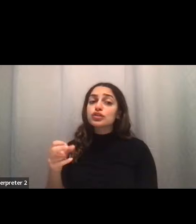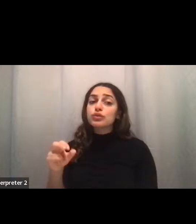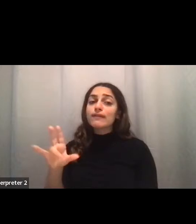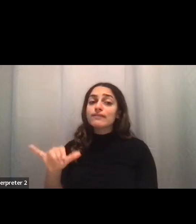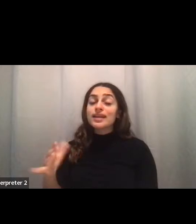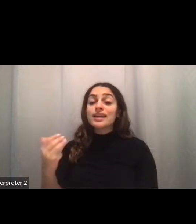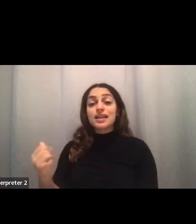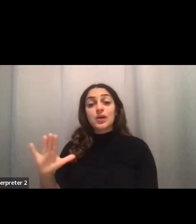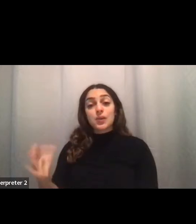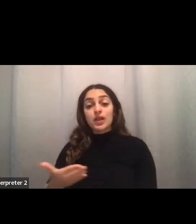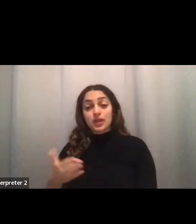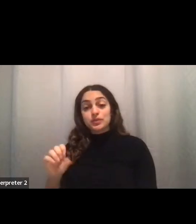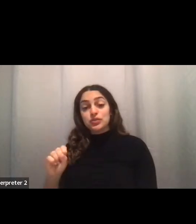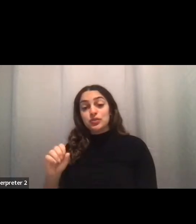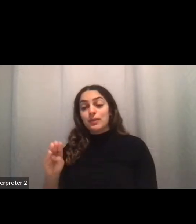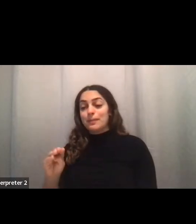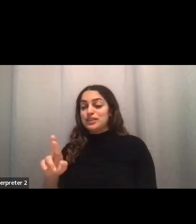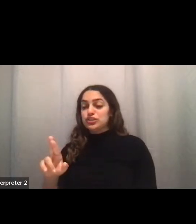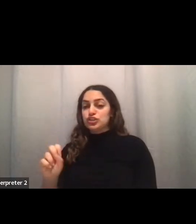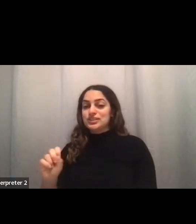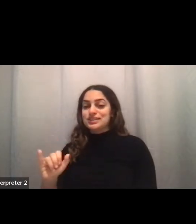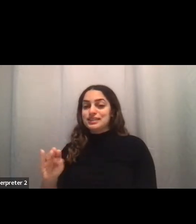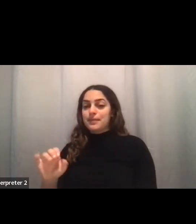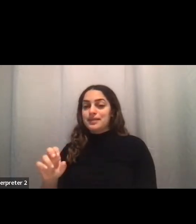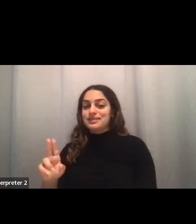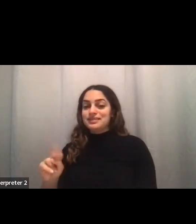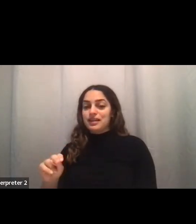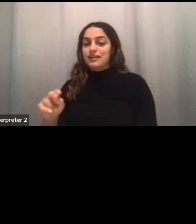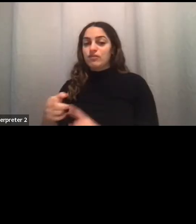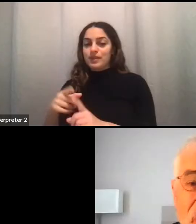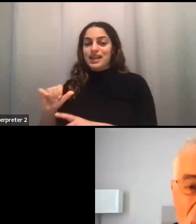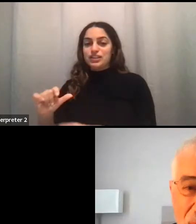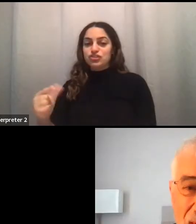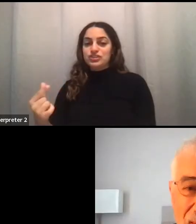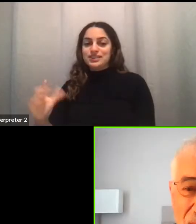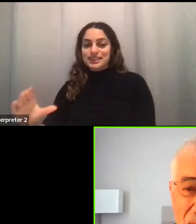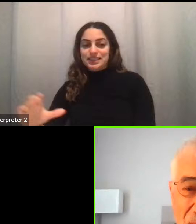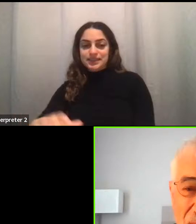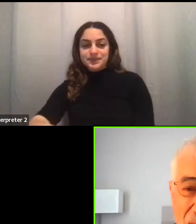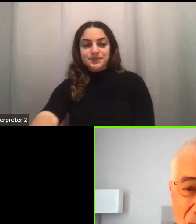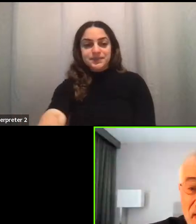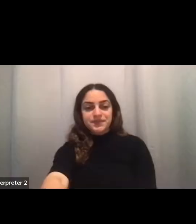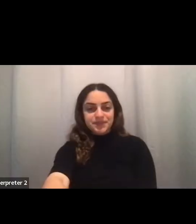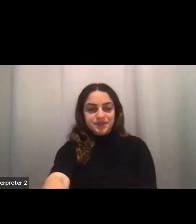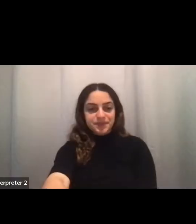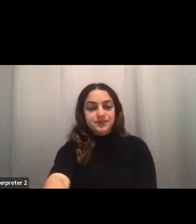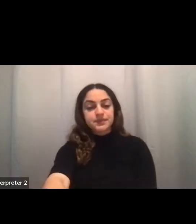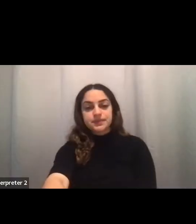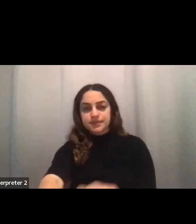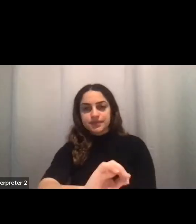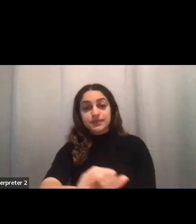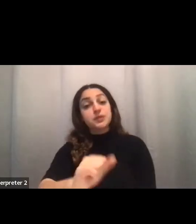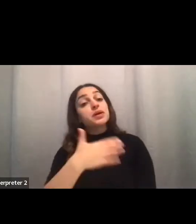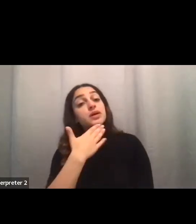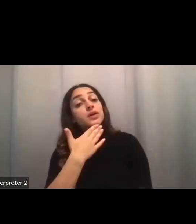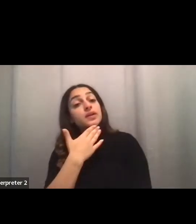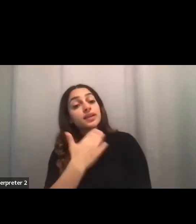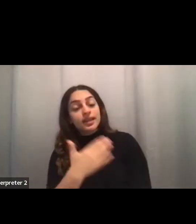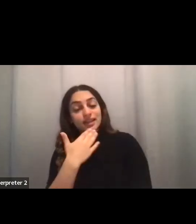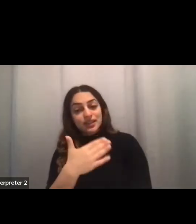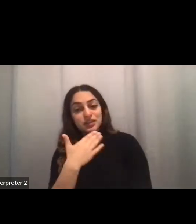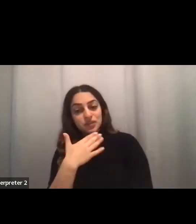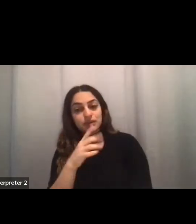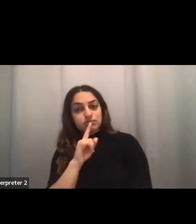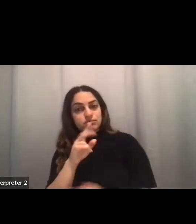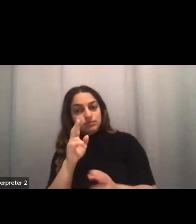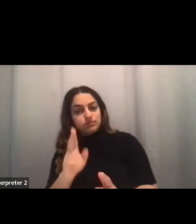welcome to mr simonson from the uh agc go ahead well thank you uh it's an honor for me